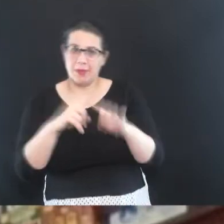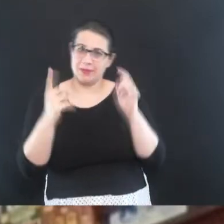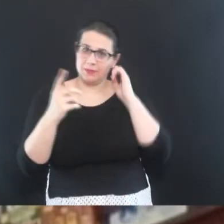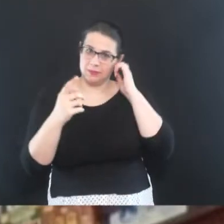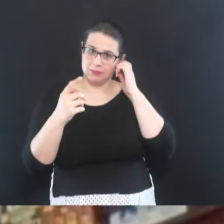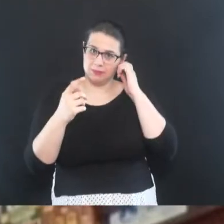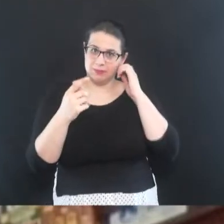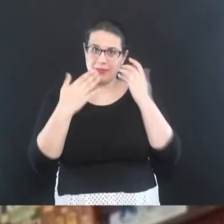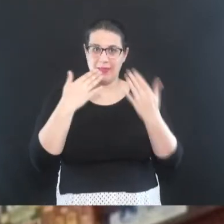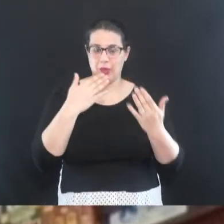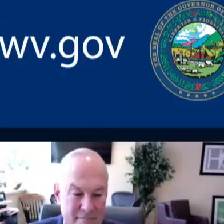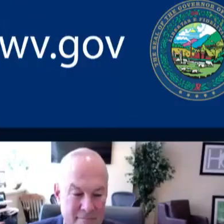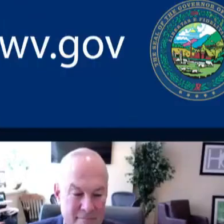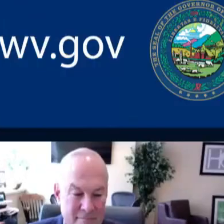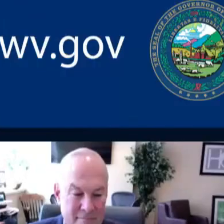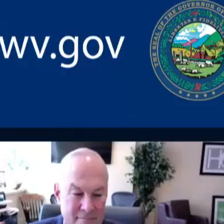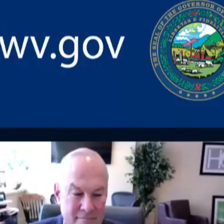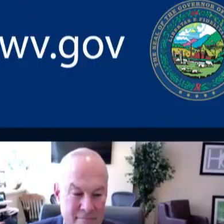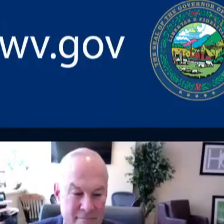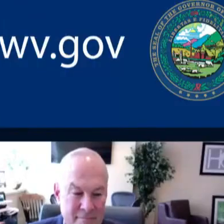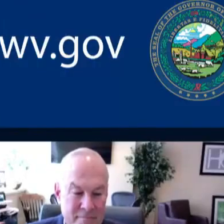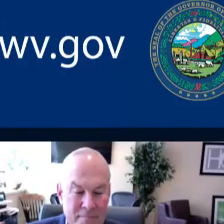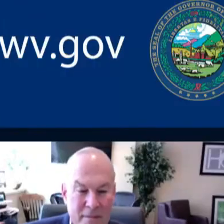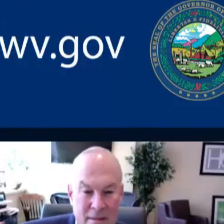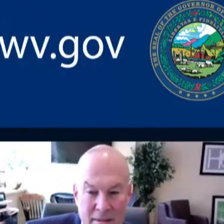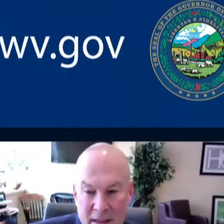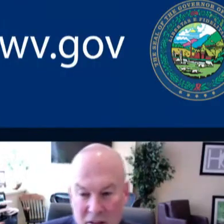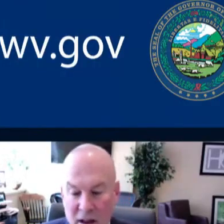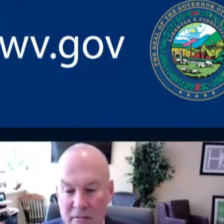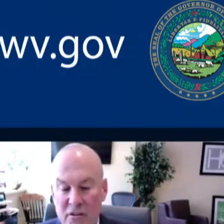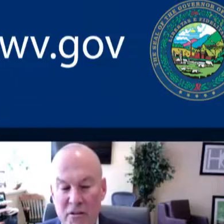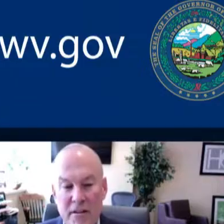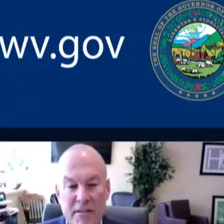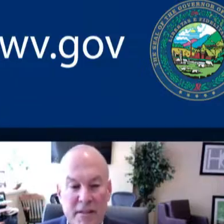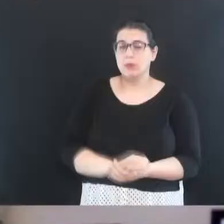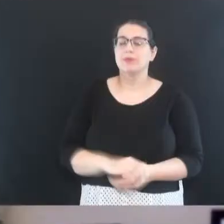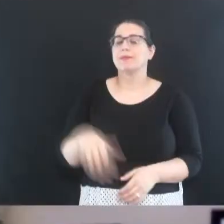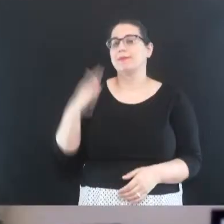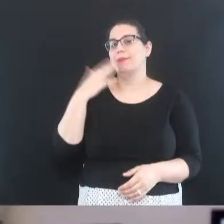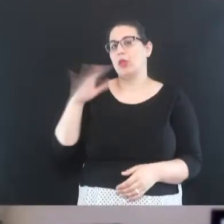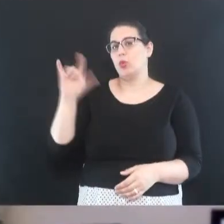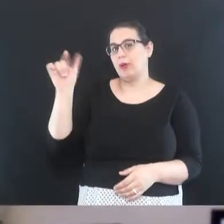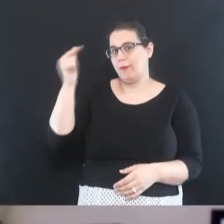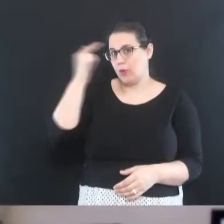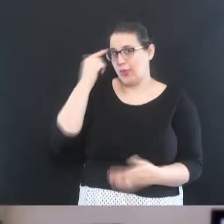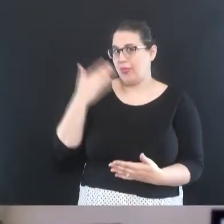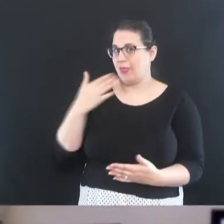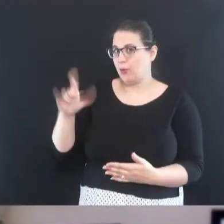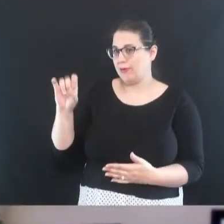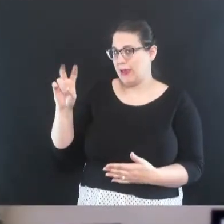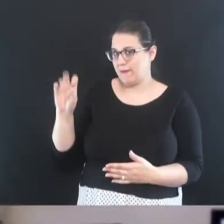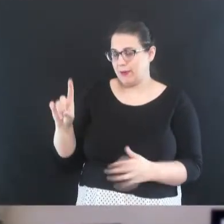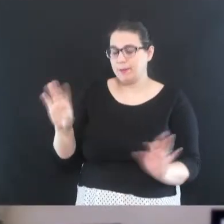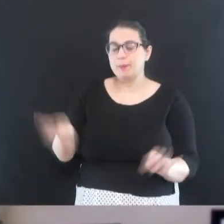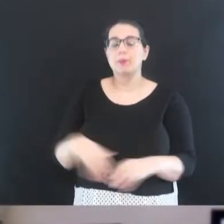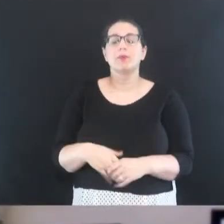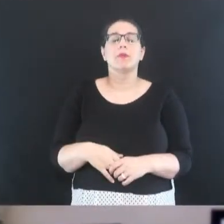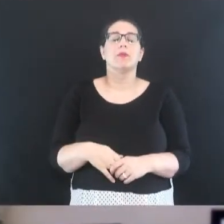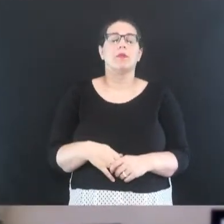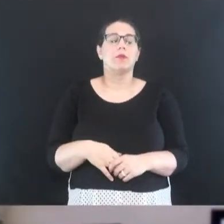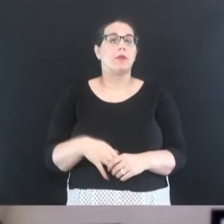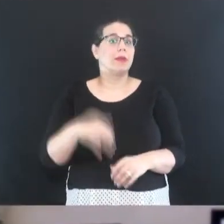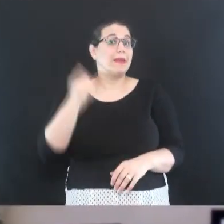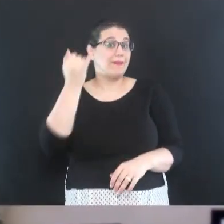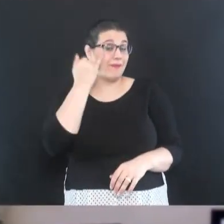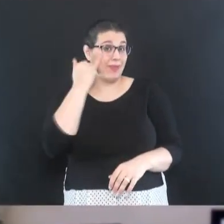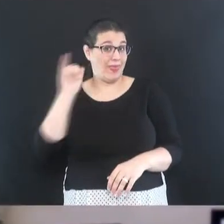Thanks. Dr. Marsh, please. Thank you, Governor, and thank you, David. So the clinical